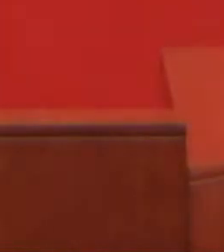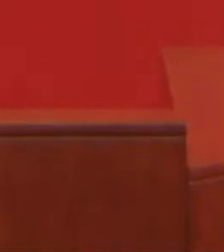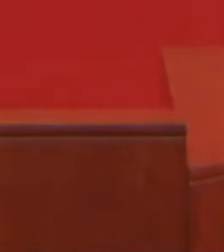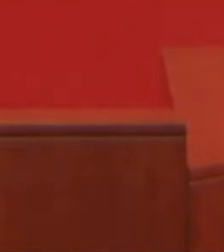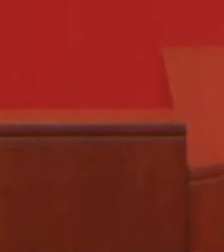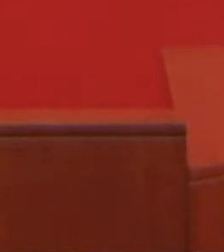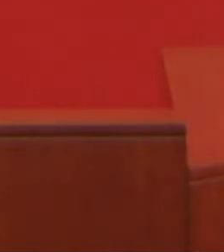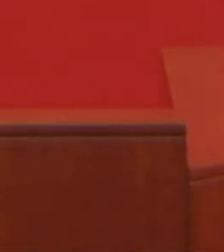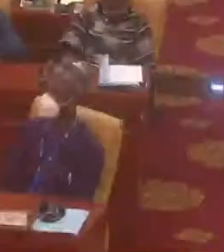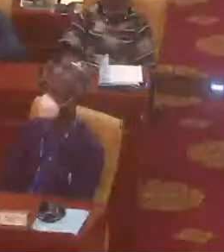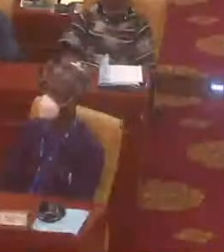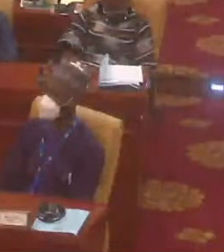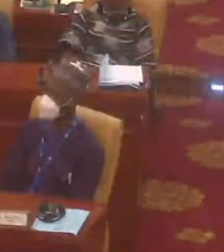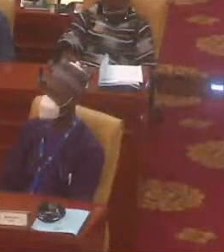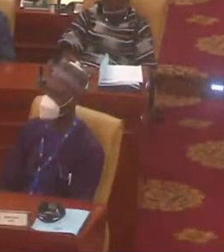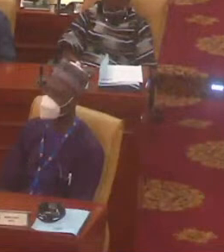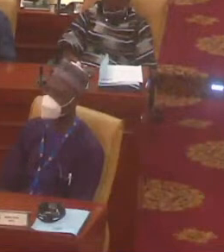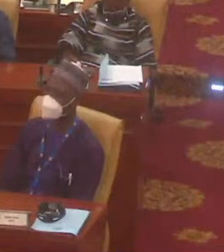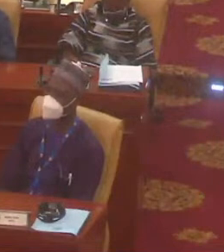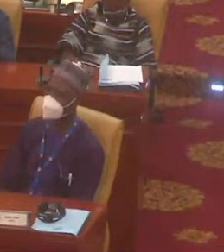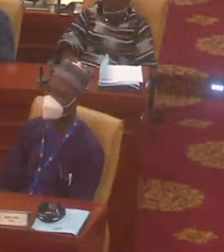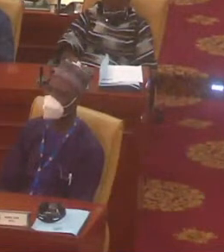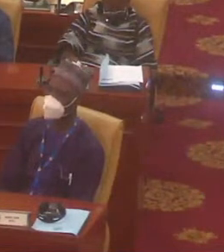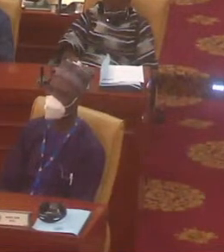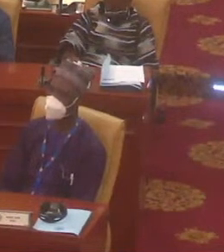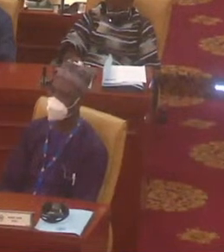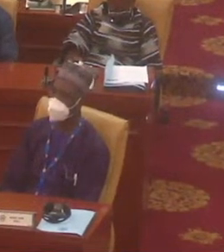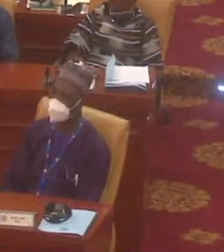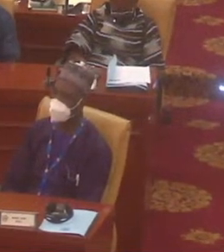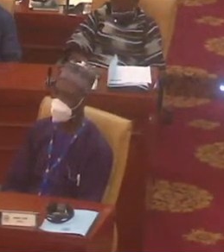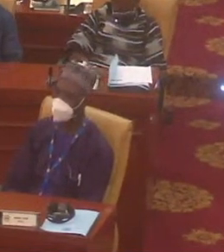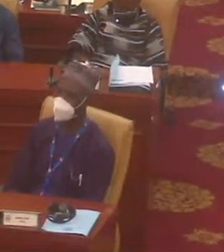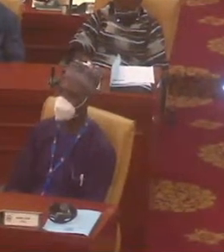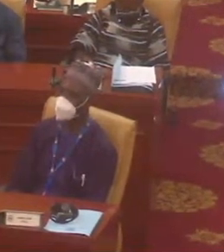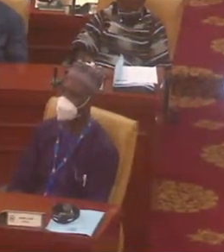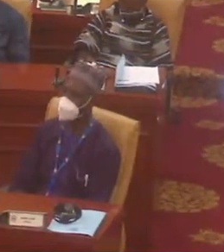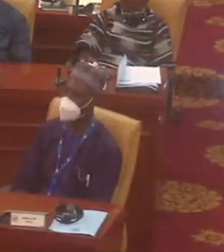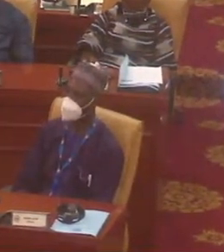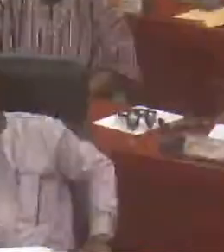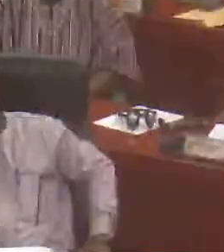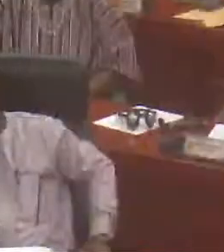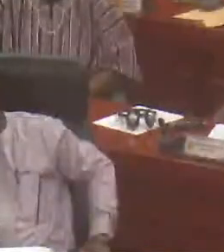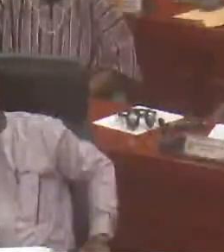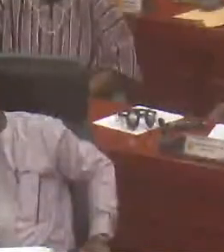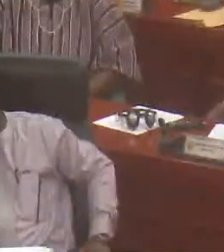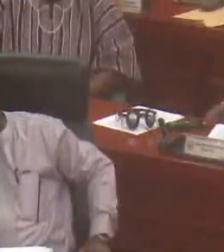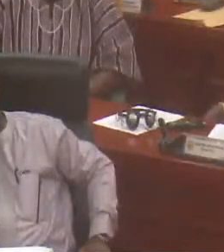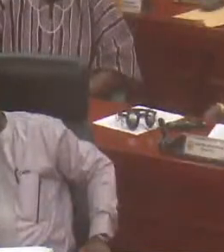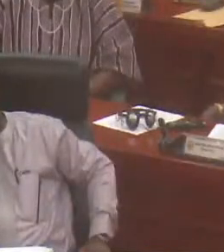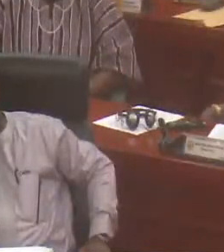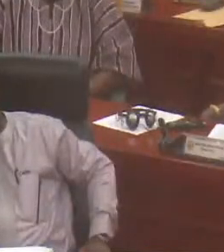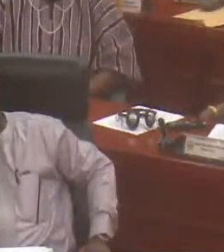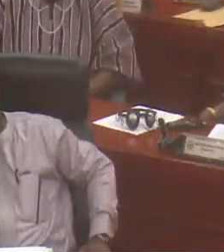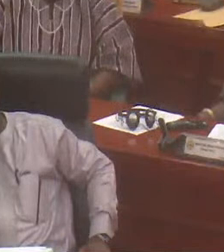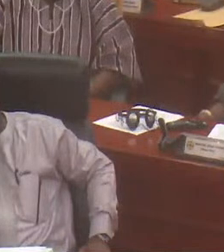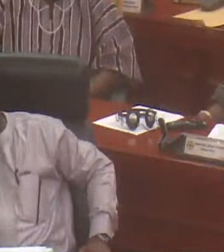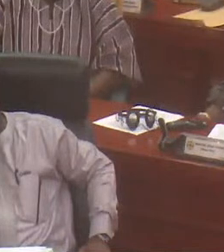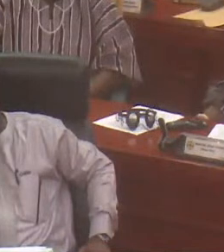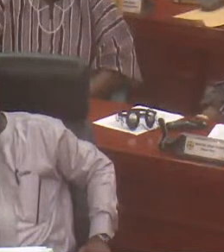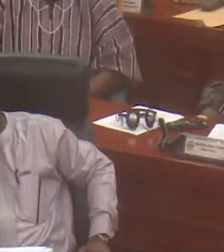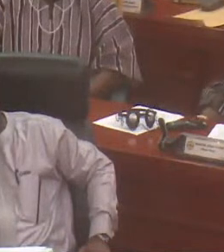members, it's proper I give the